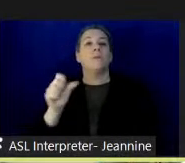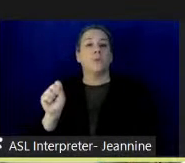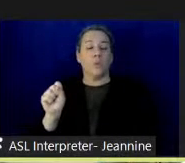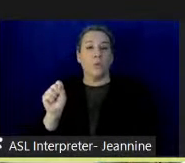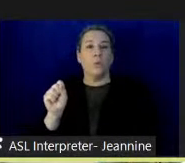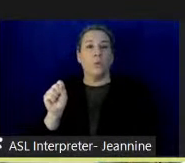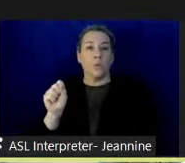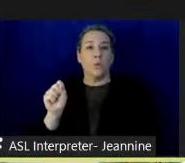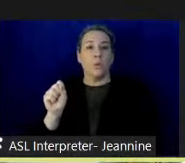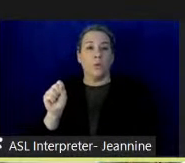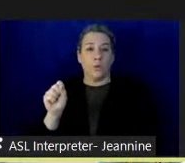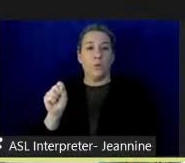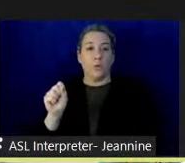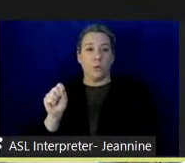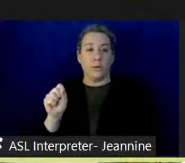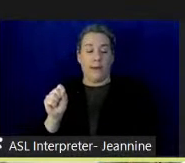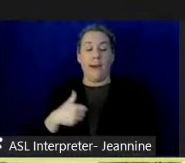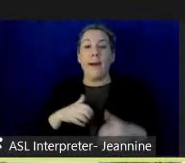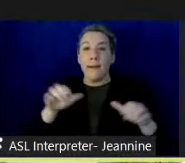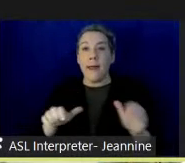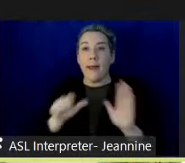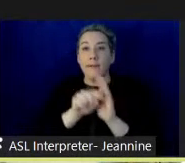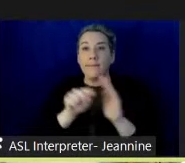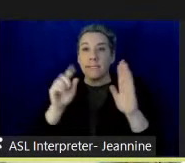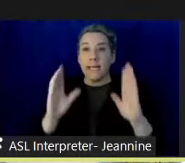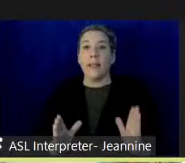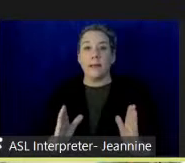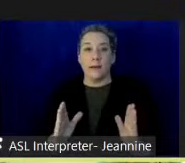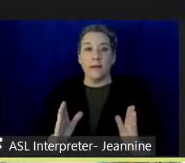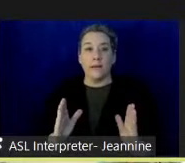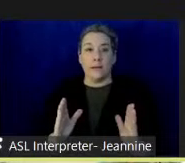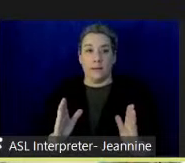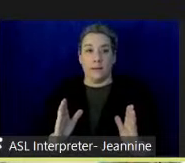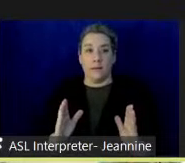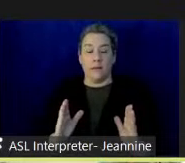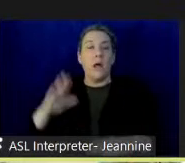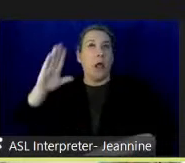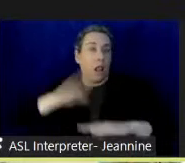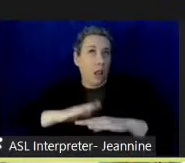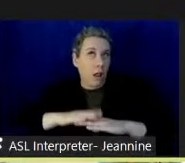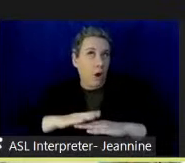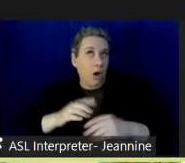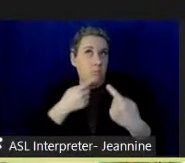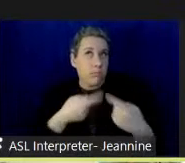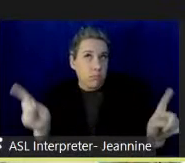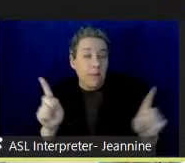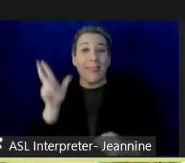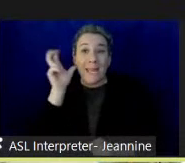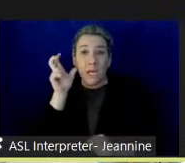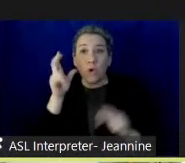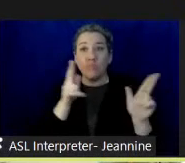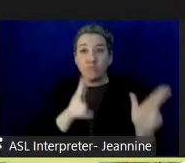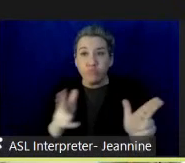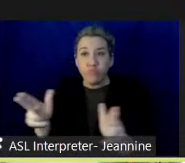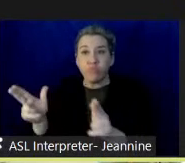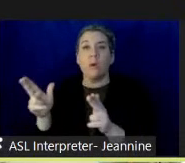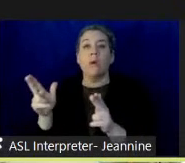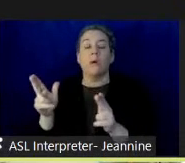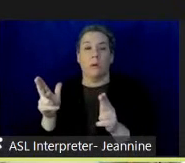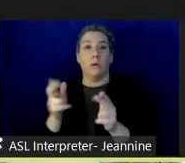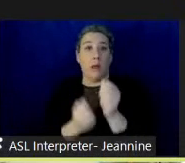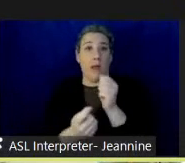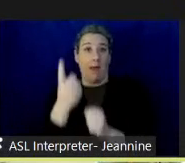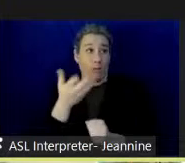experienced an active assailant event. The alert goes out, they hear the gunfire, and everybody that occupied